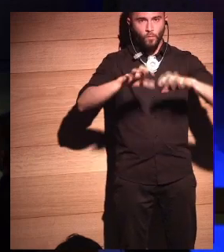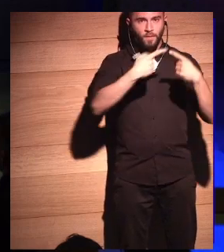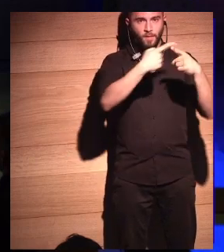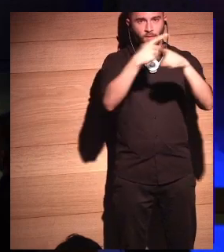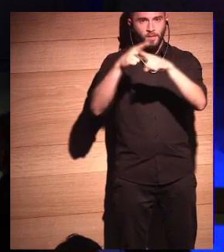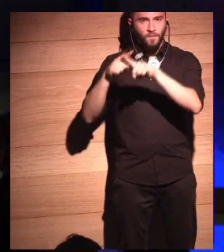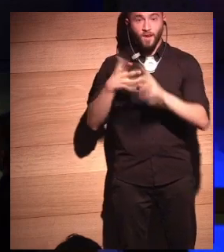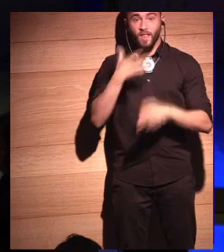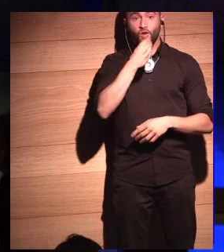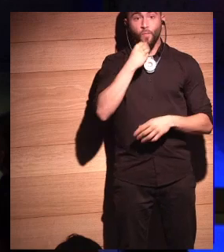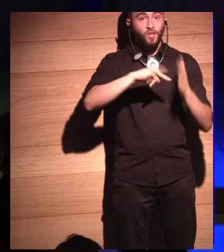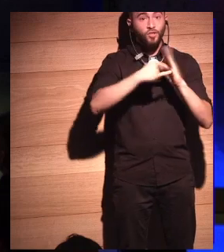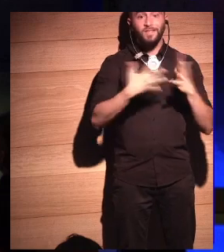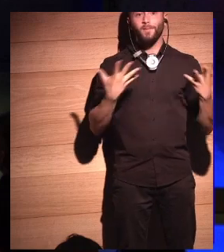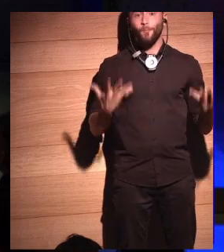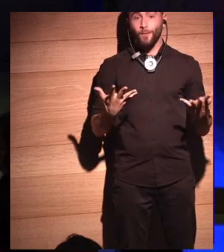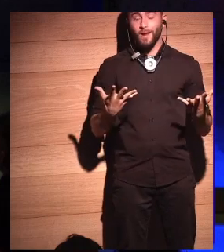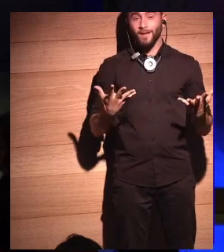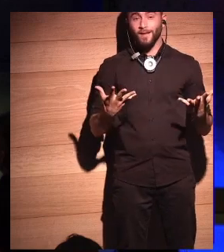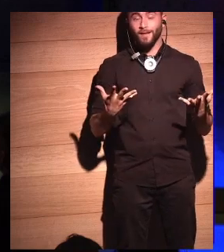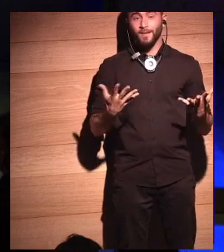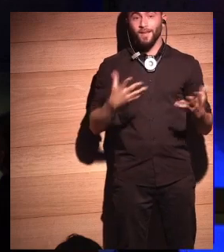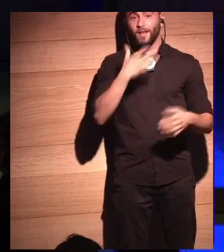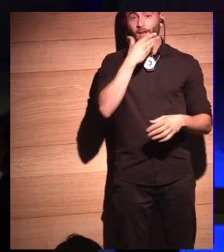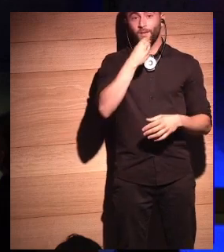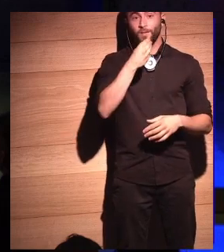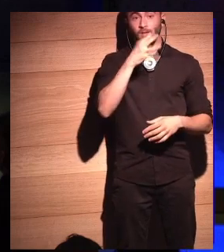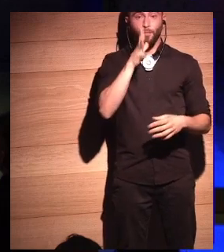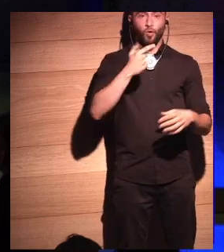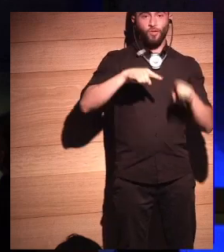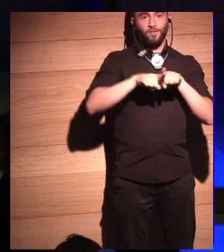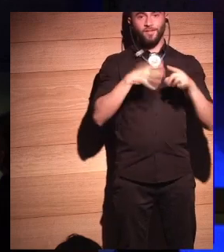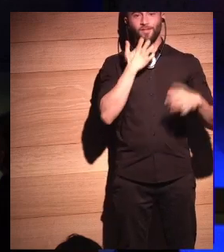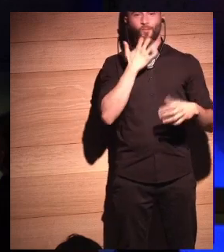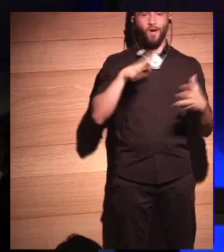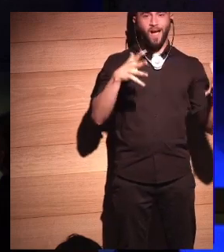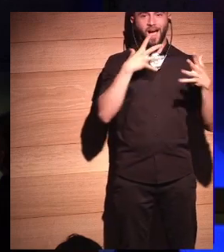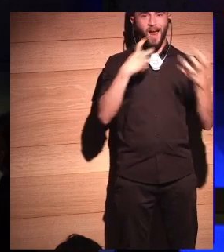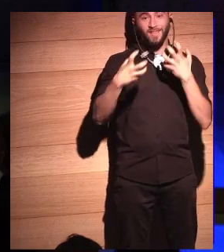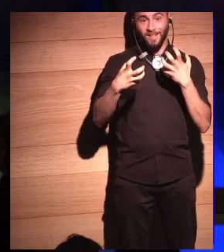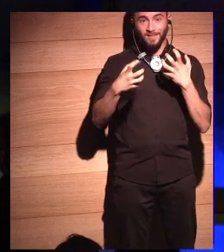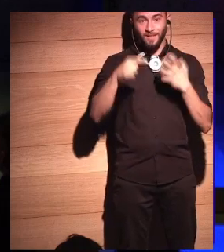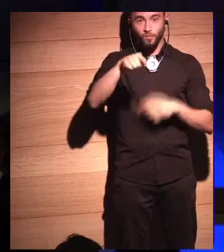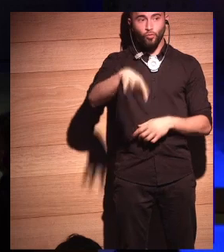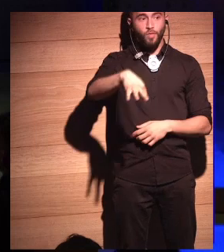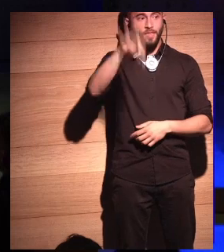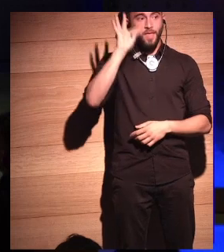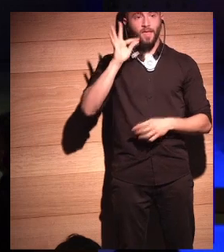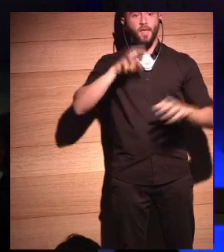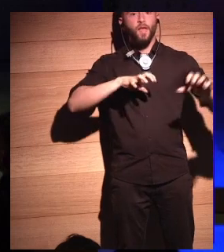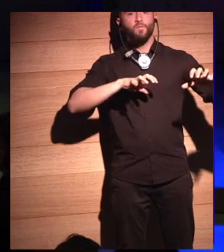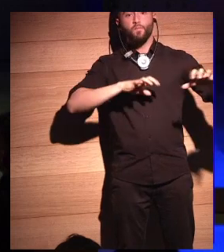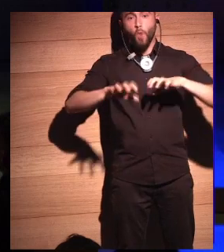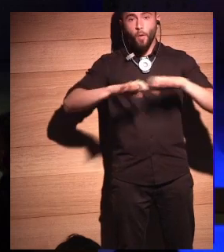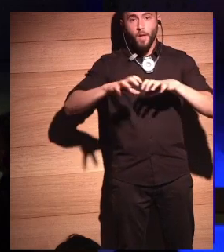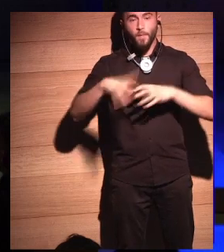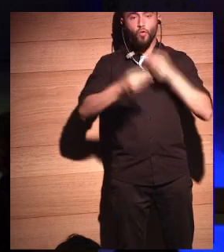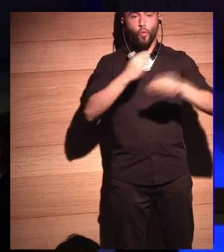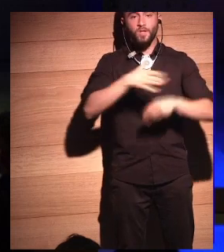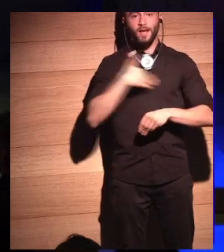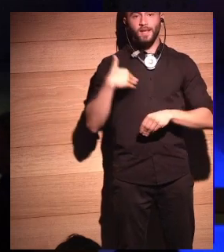this system is that you, as an artist, you decide what movements you want to use for which